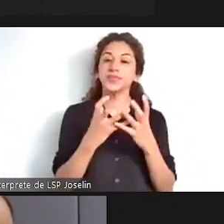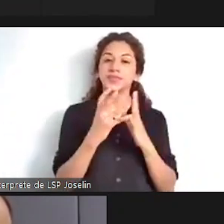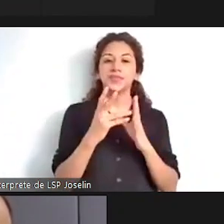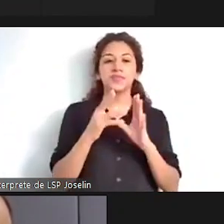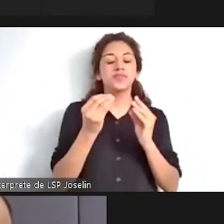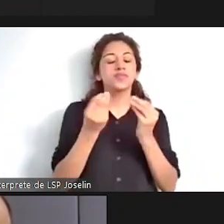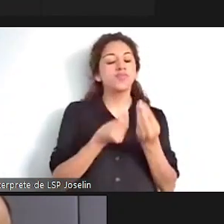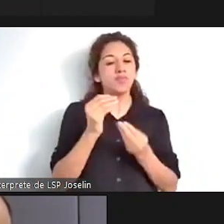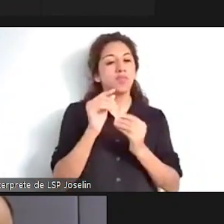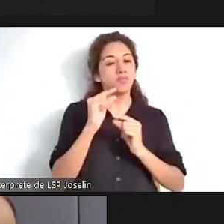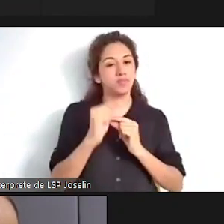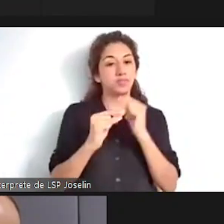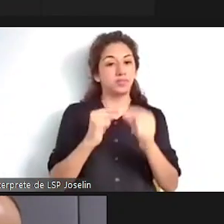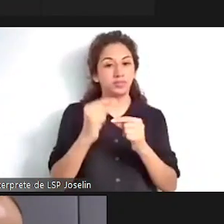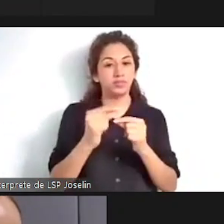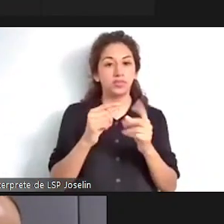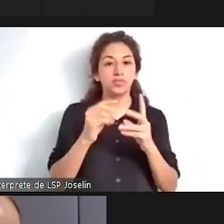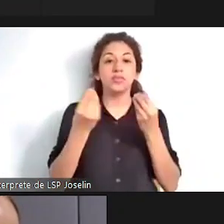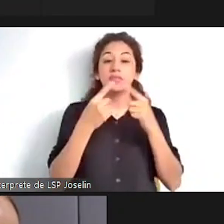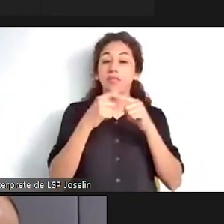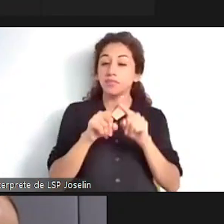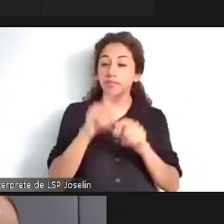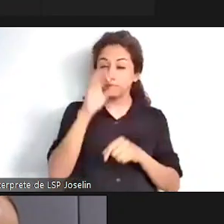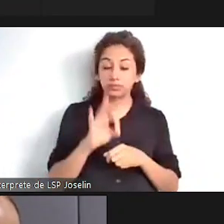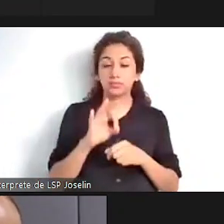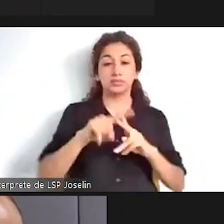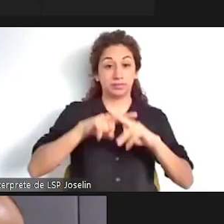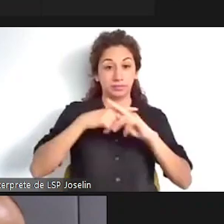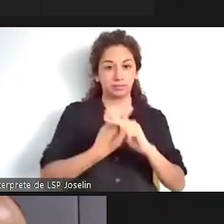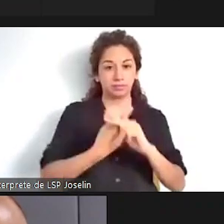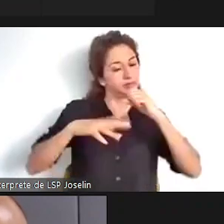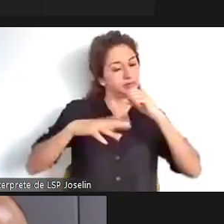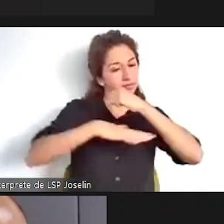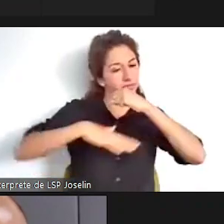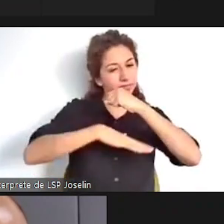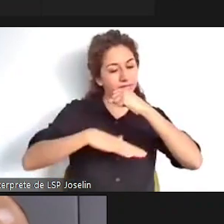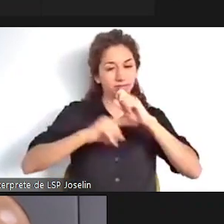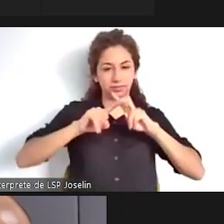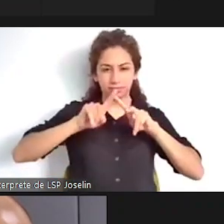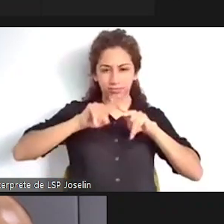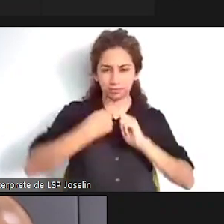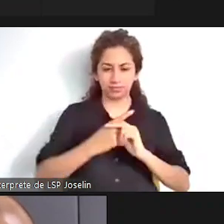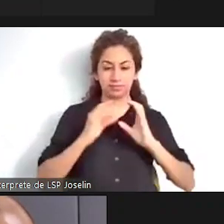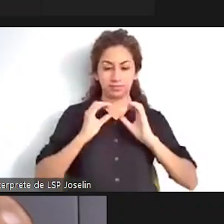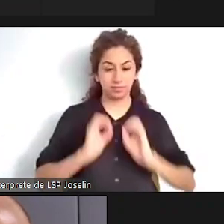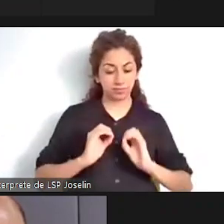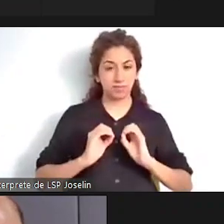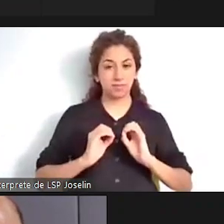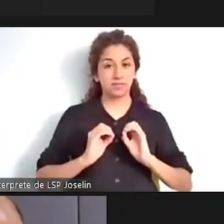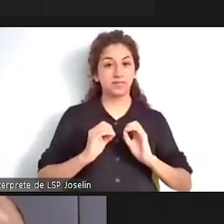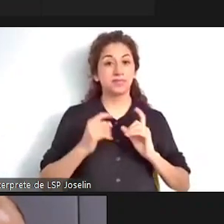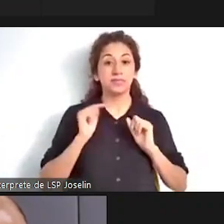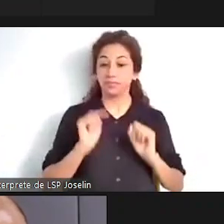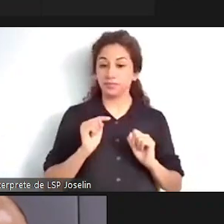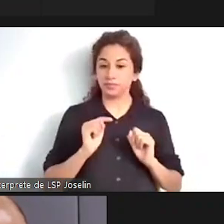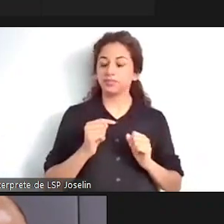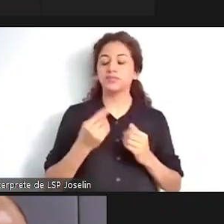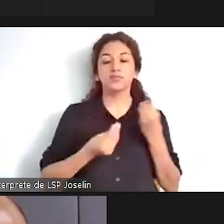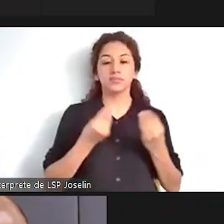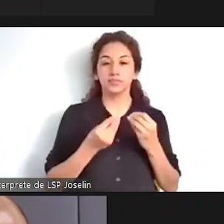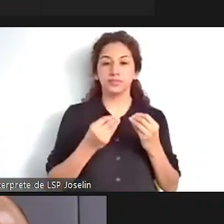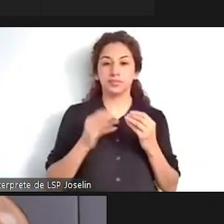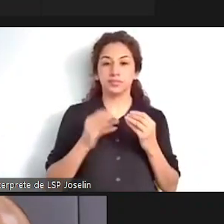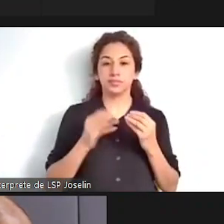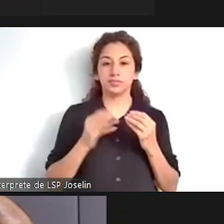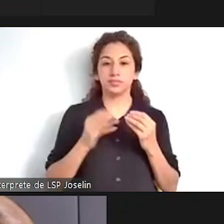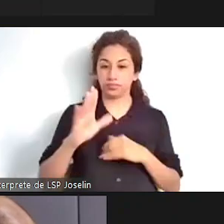further forward but to give our baby steps but also the importance of building some from the button